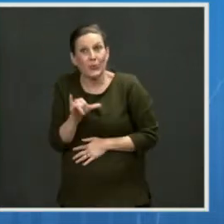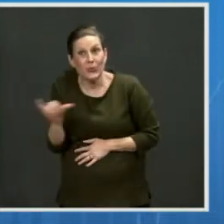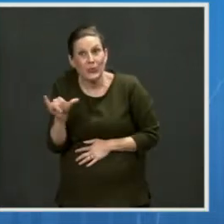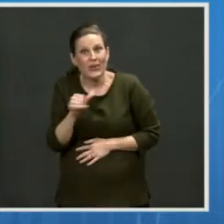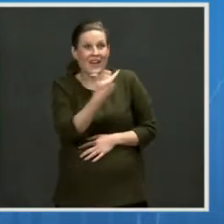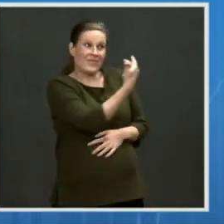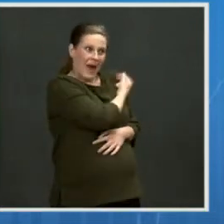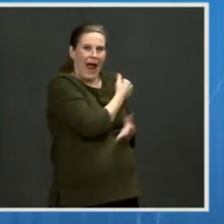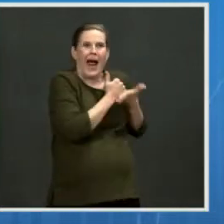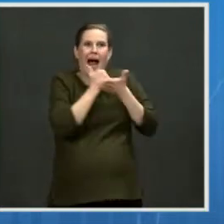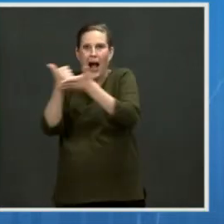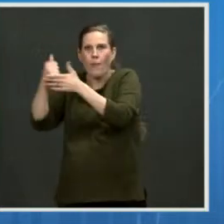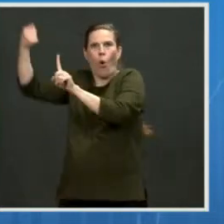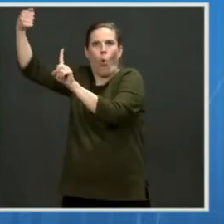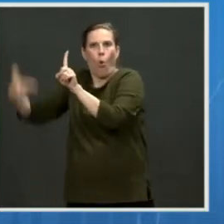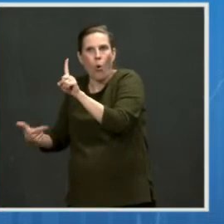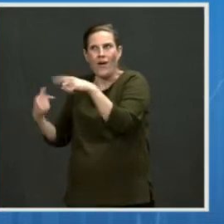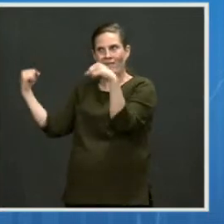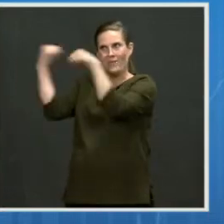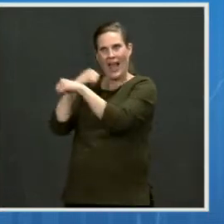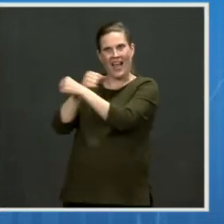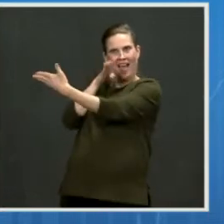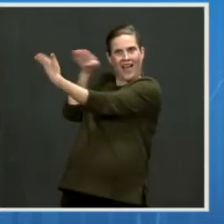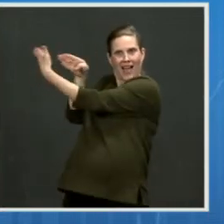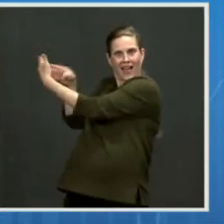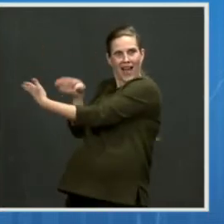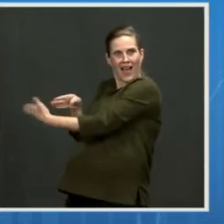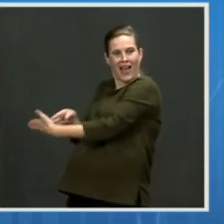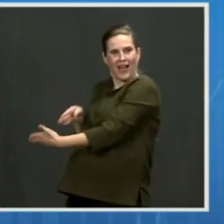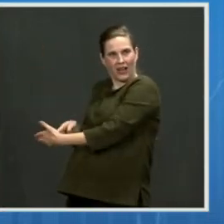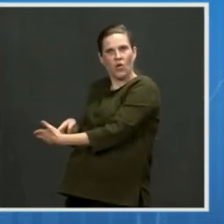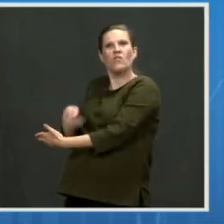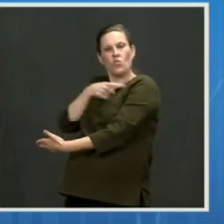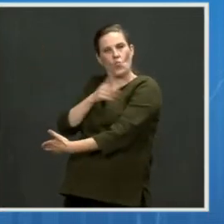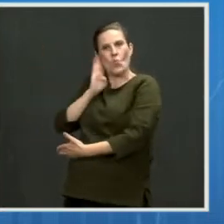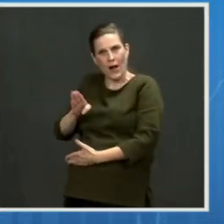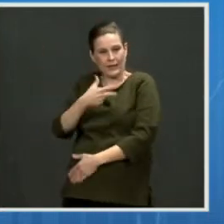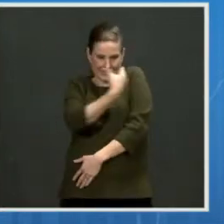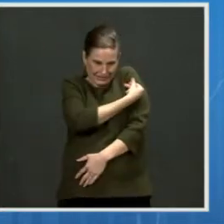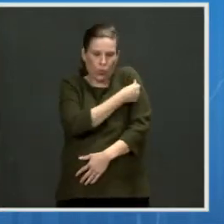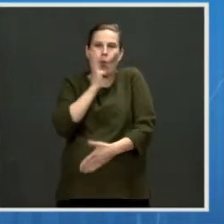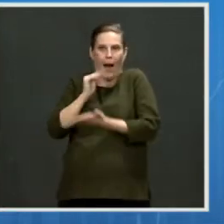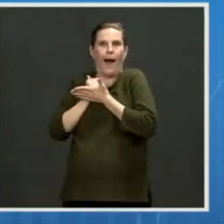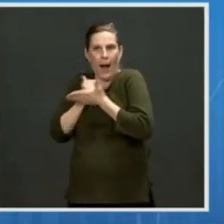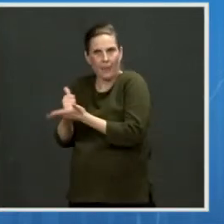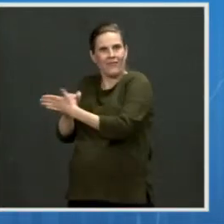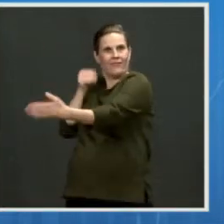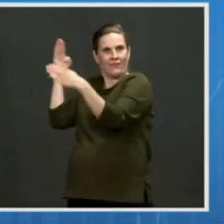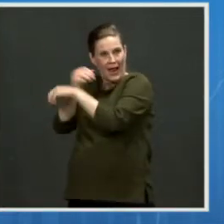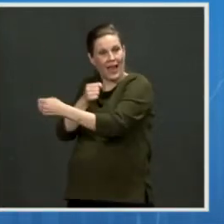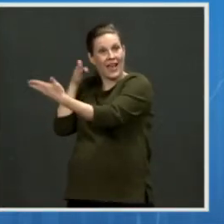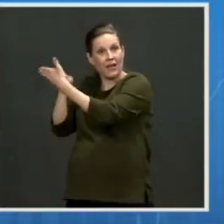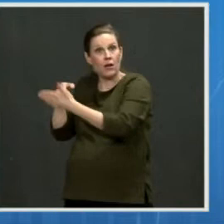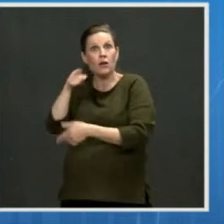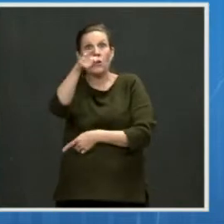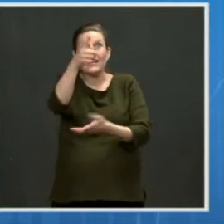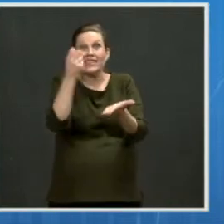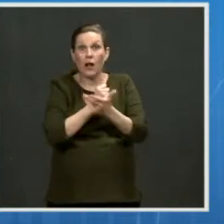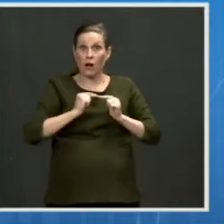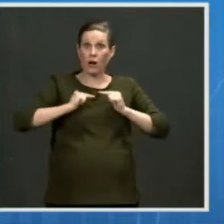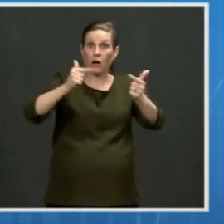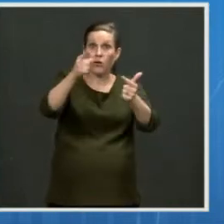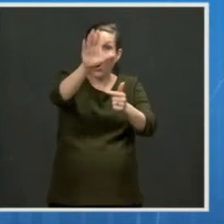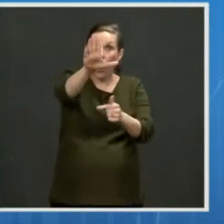protect against a range of variants. So when vaccination becomes available, get vaccinated. Back to you,